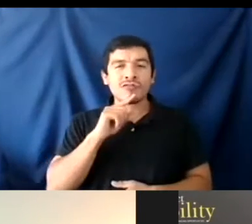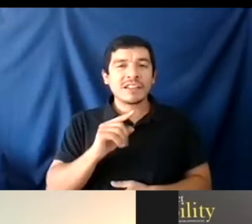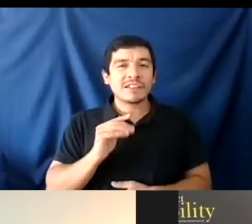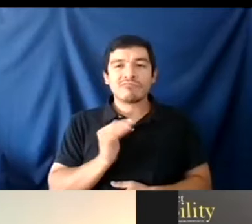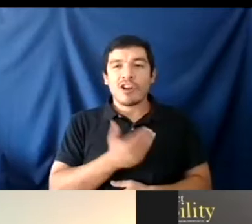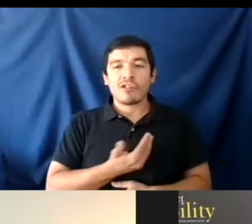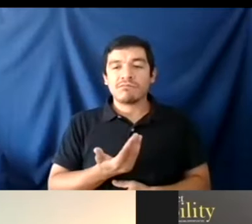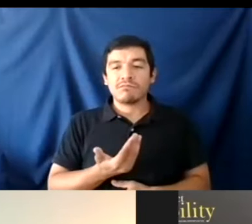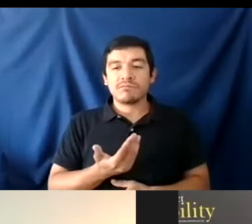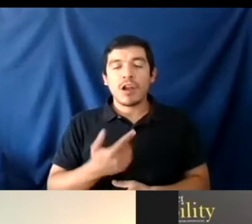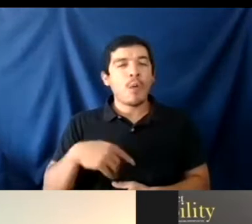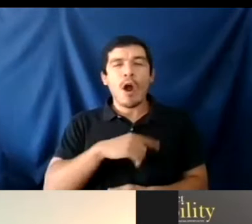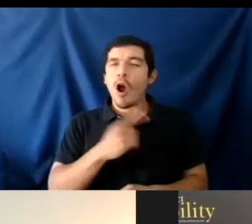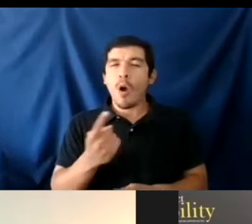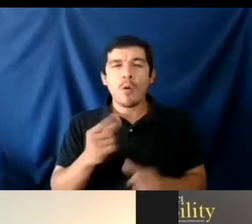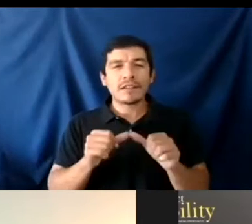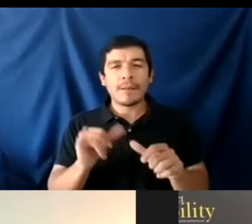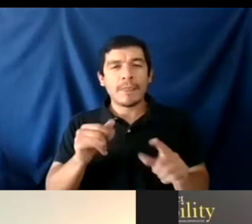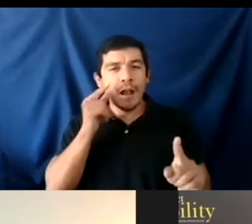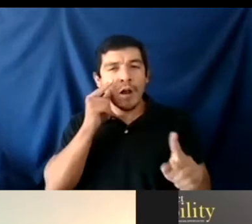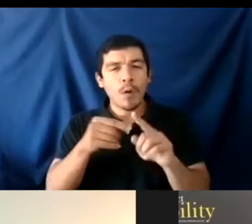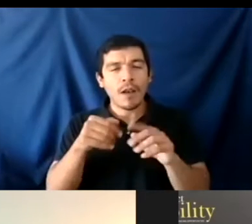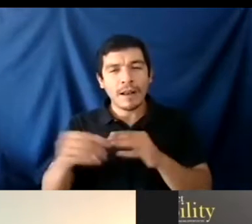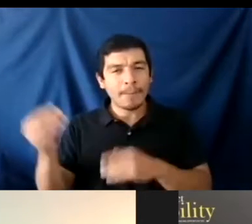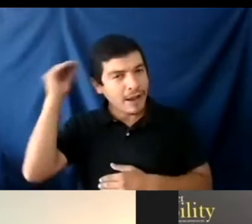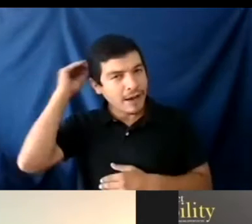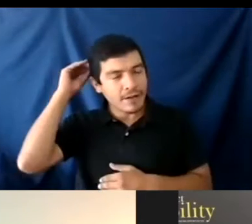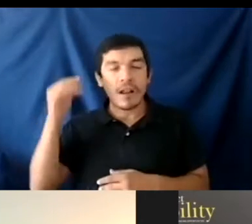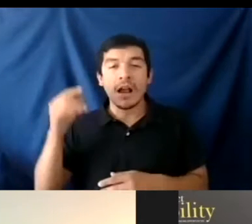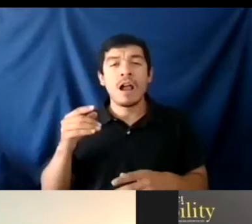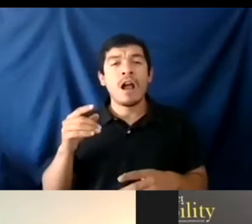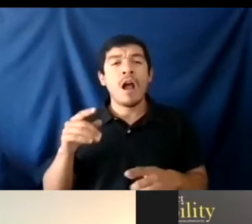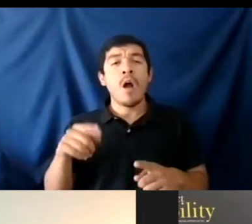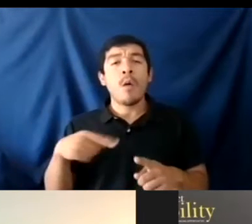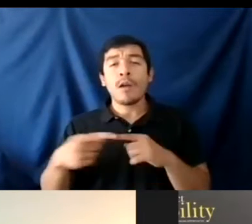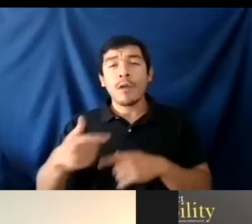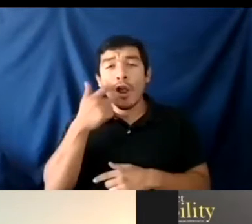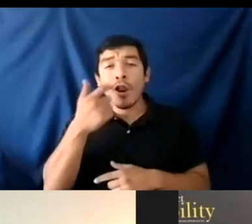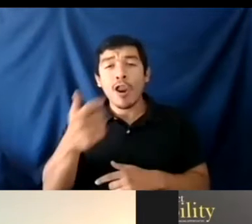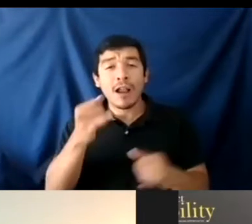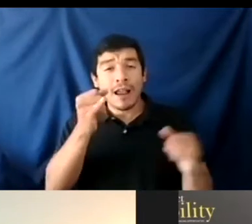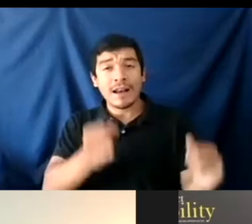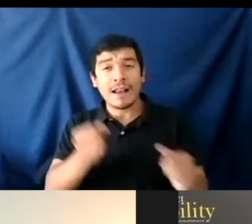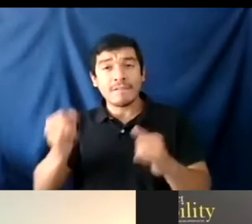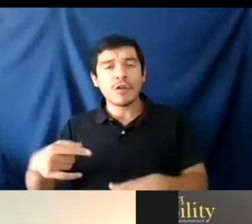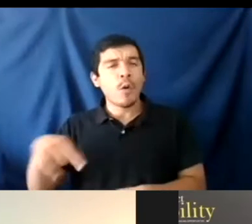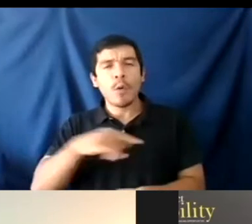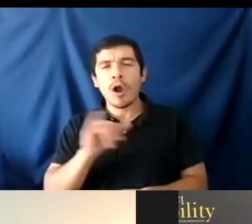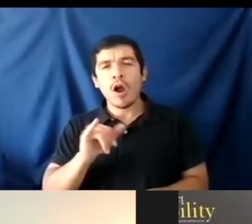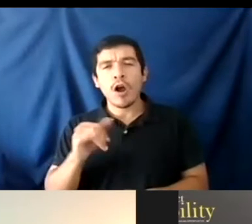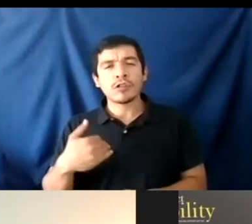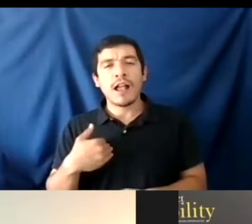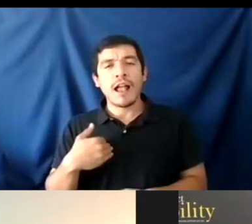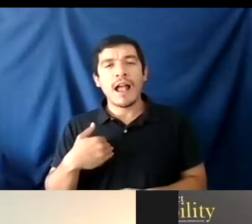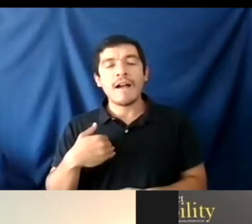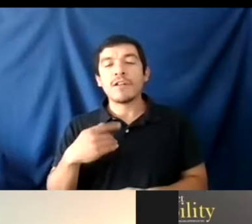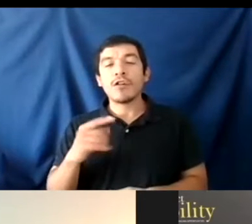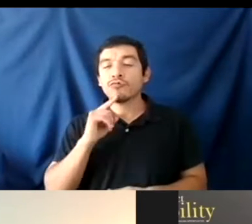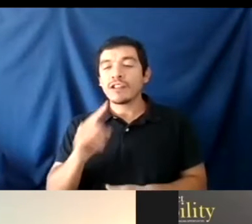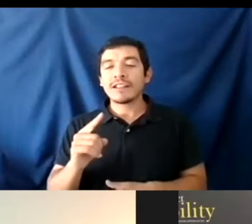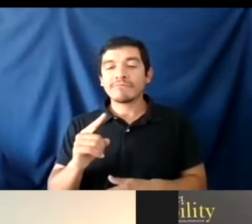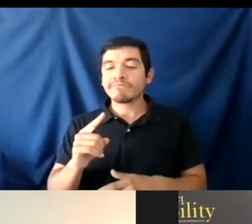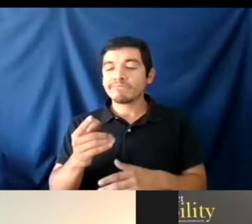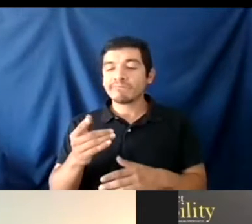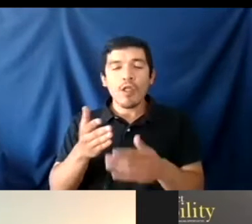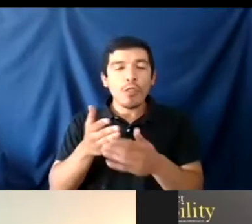who we are. And when we look at individuals, we also have interwoven throughout, no matter